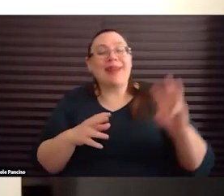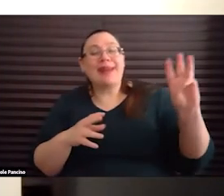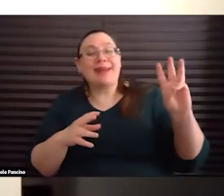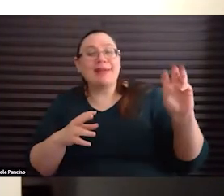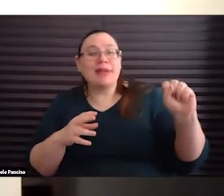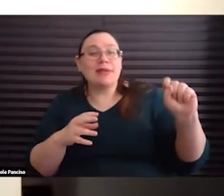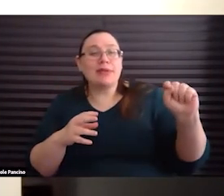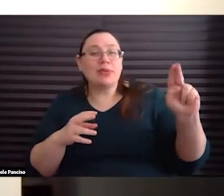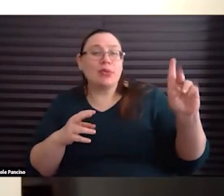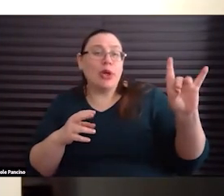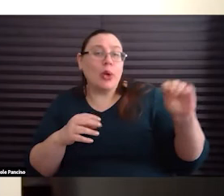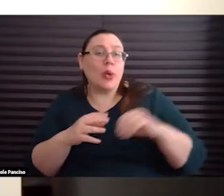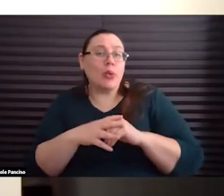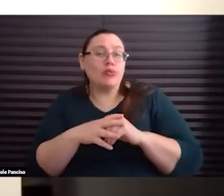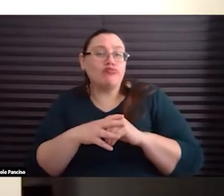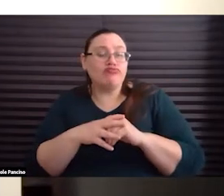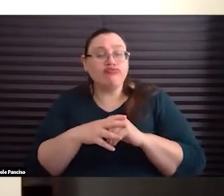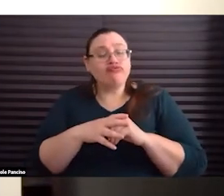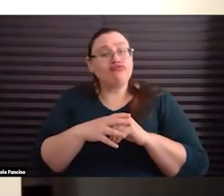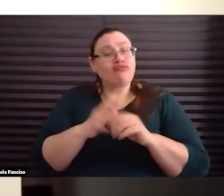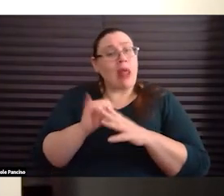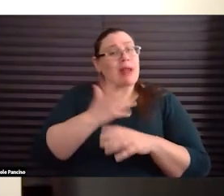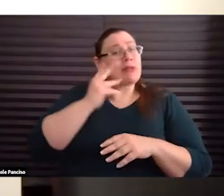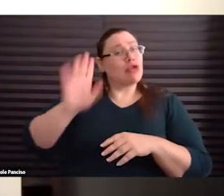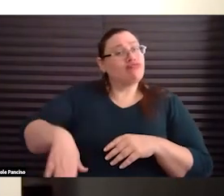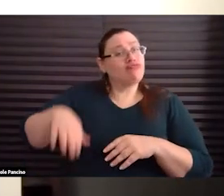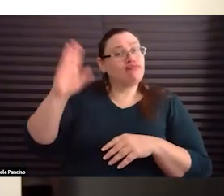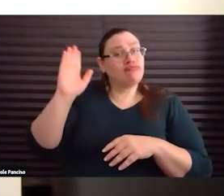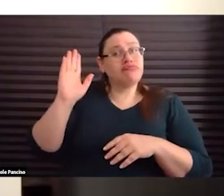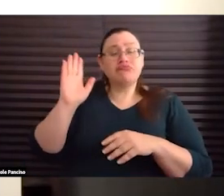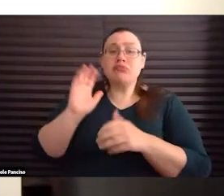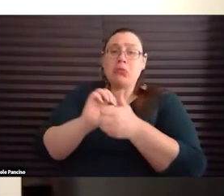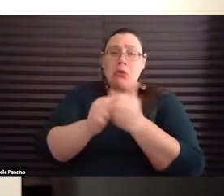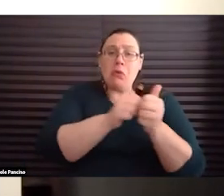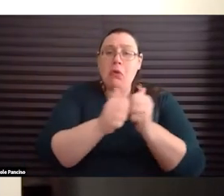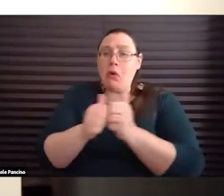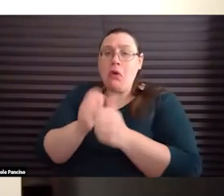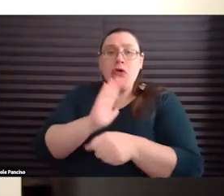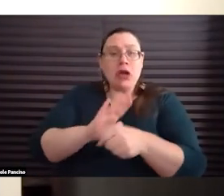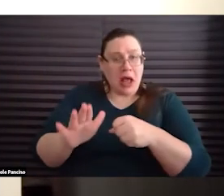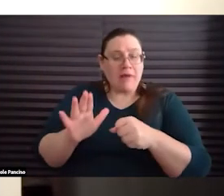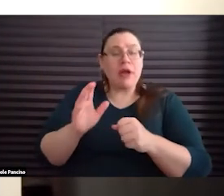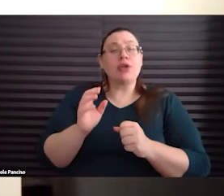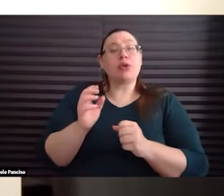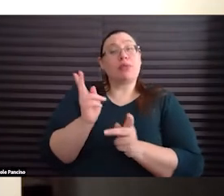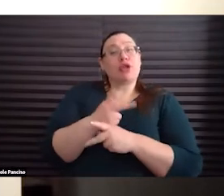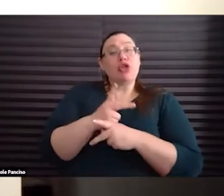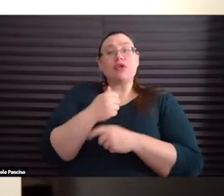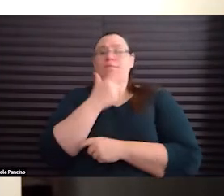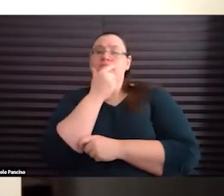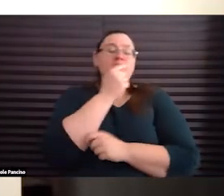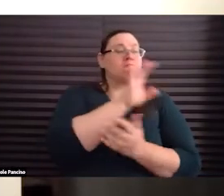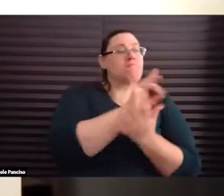environment, and there has been enough competition to give producers a choice, to support